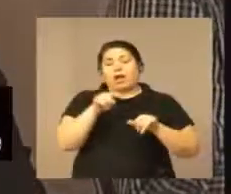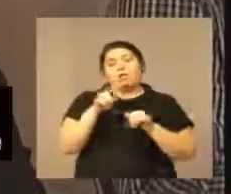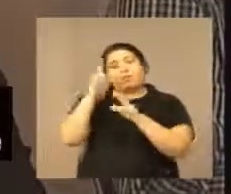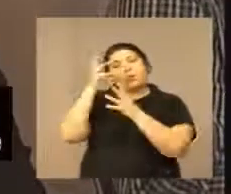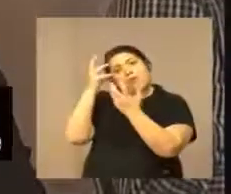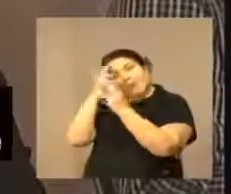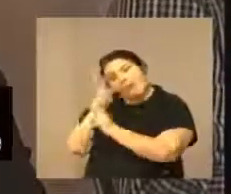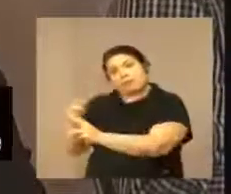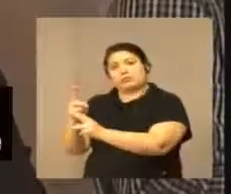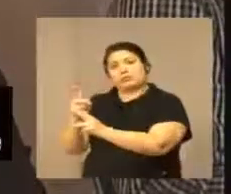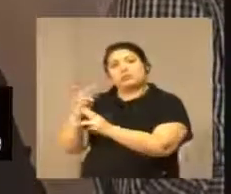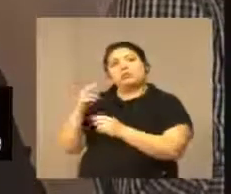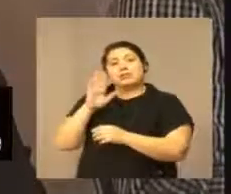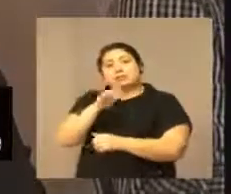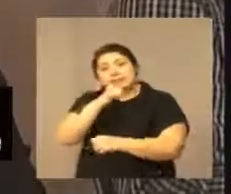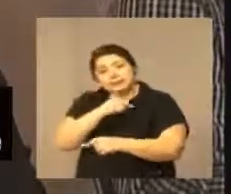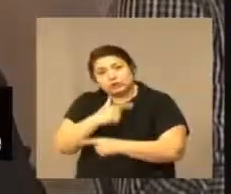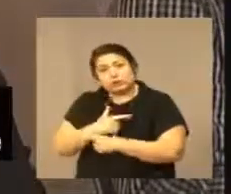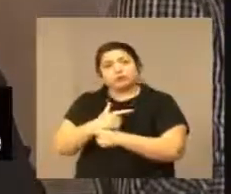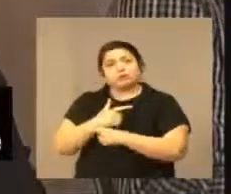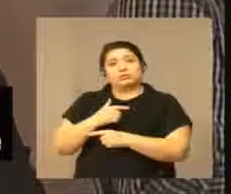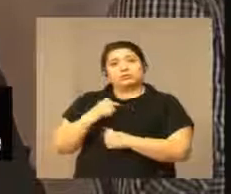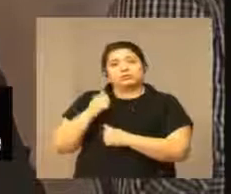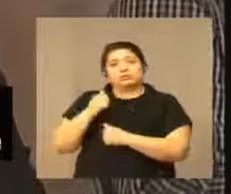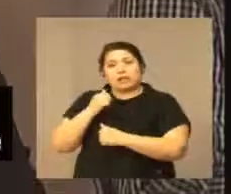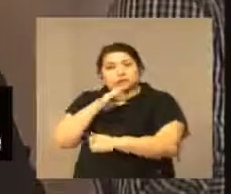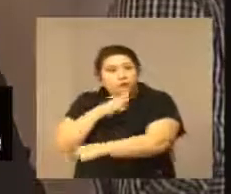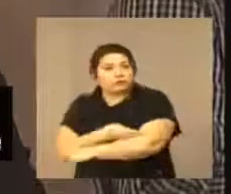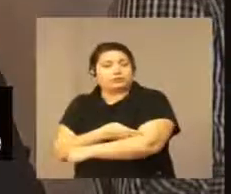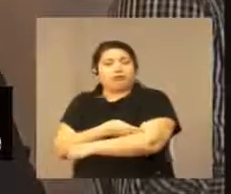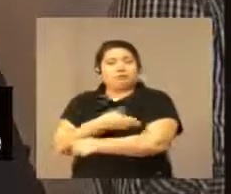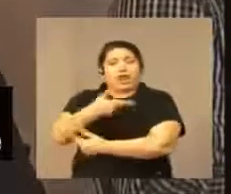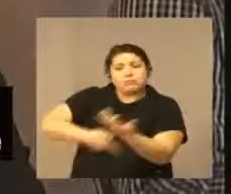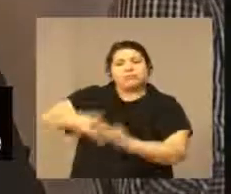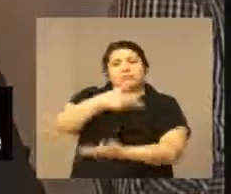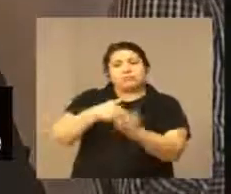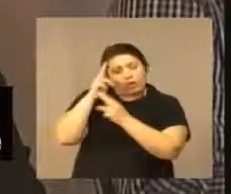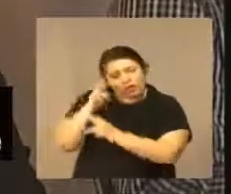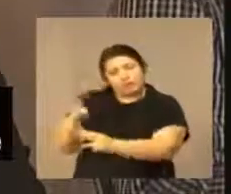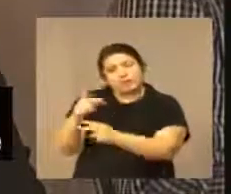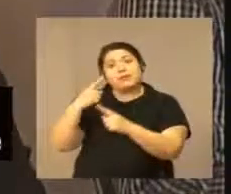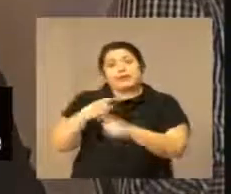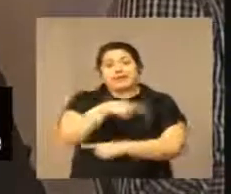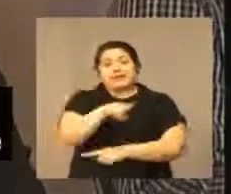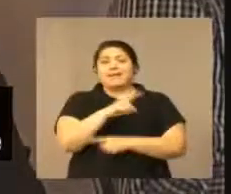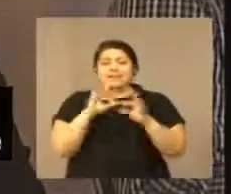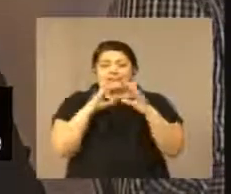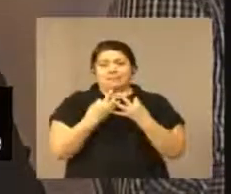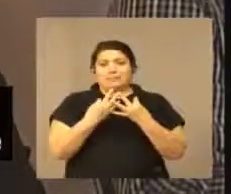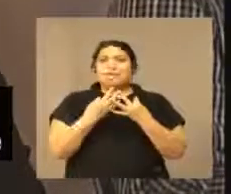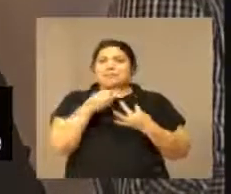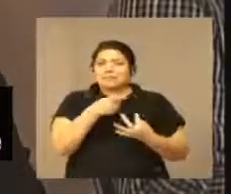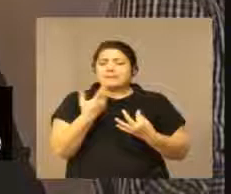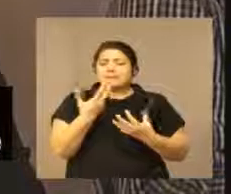their sisters, their daughters, and a time for the families to be heard. And I